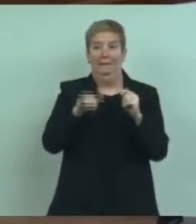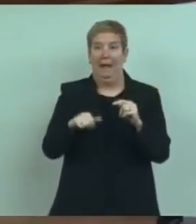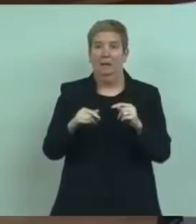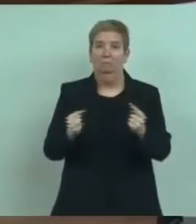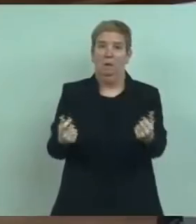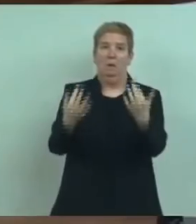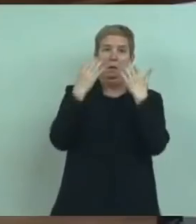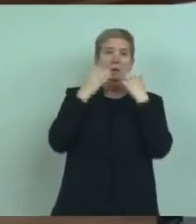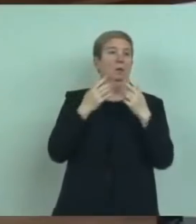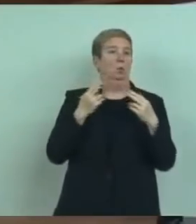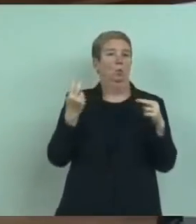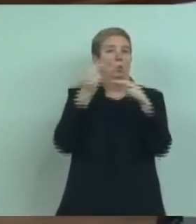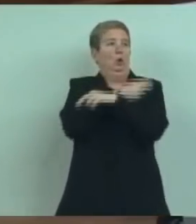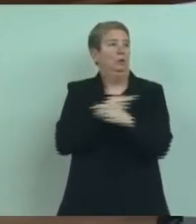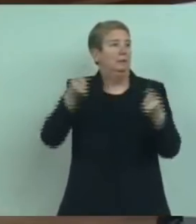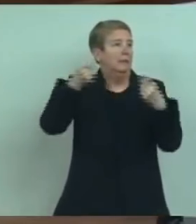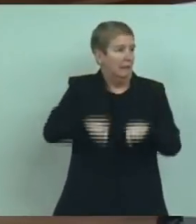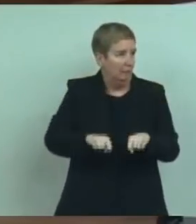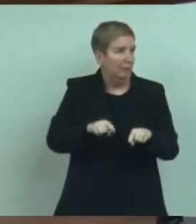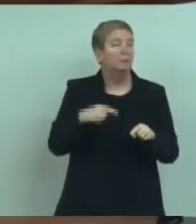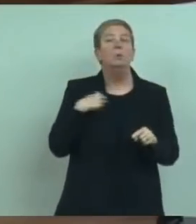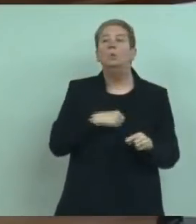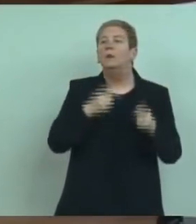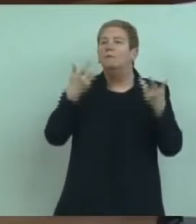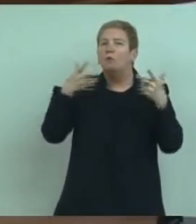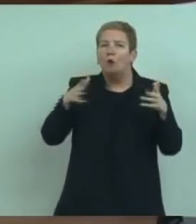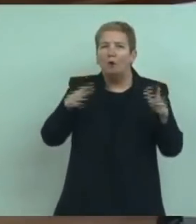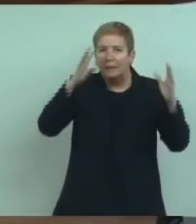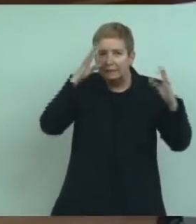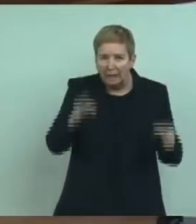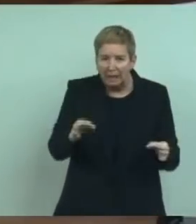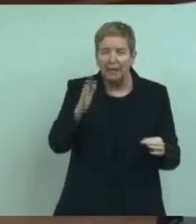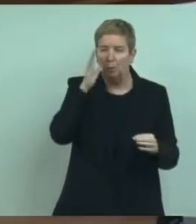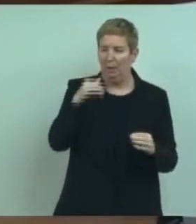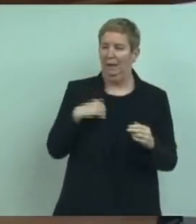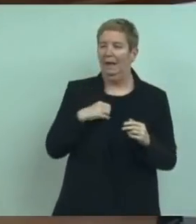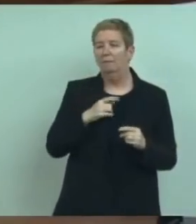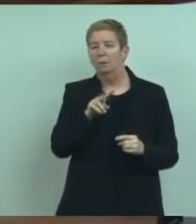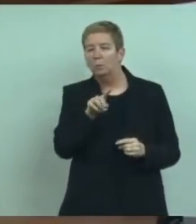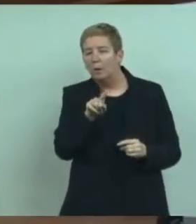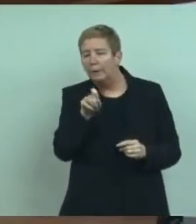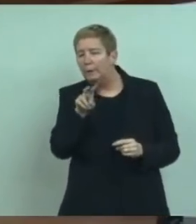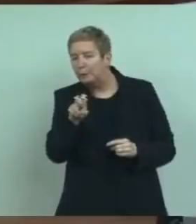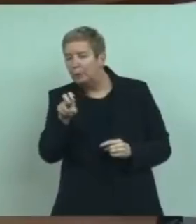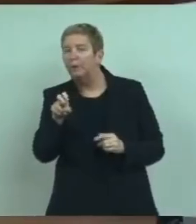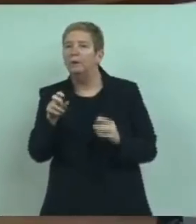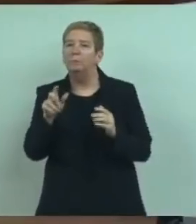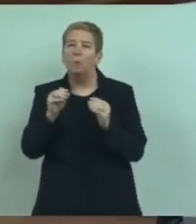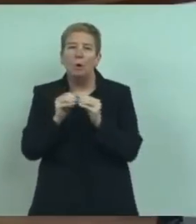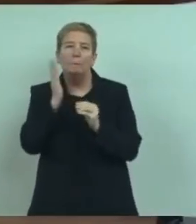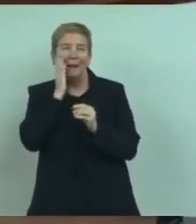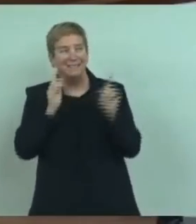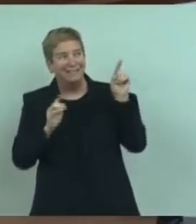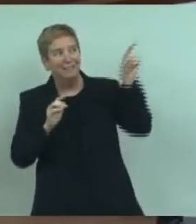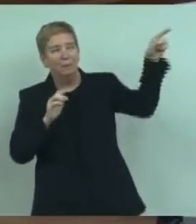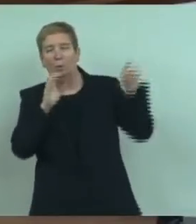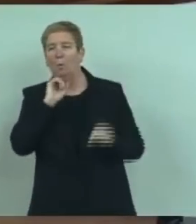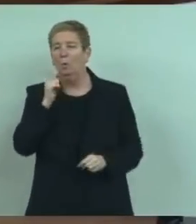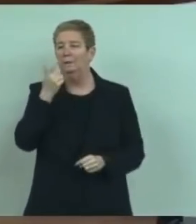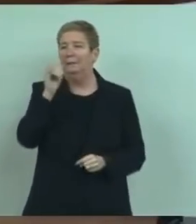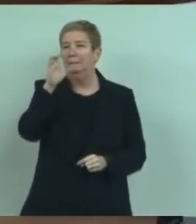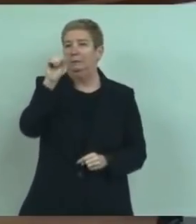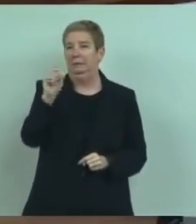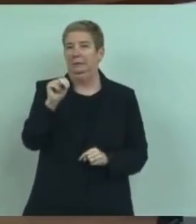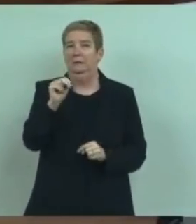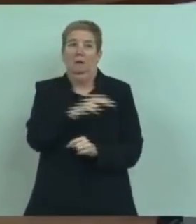ideas. Already, they're already decided to build out another couple hundred beds at the old Gibson facilities. The governor